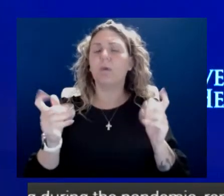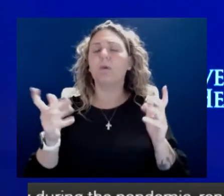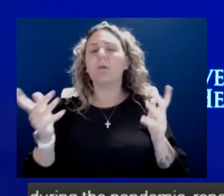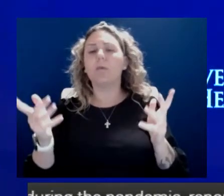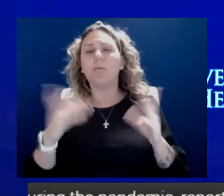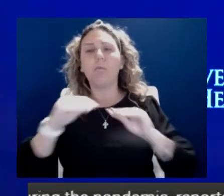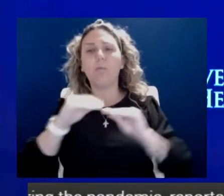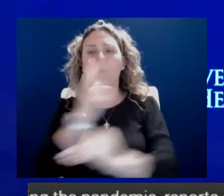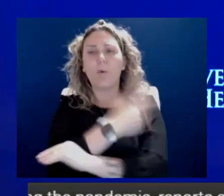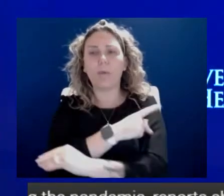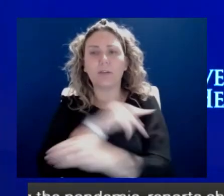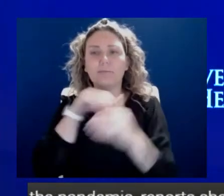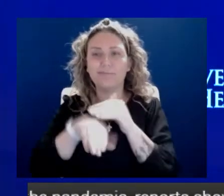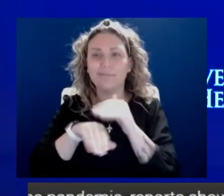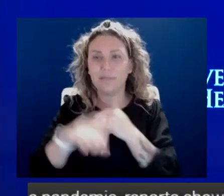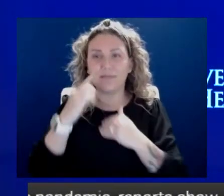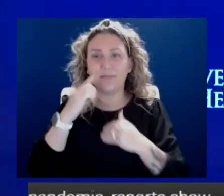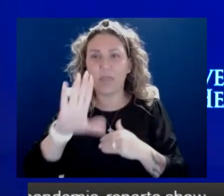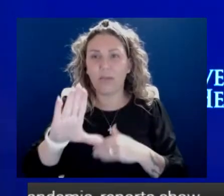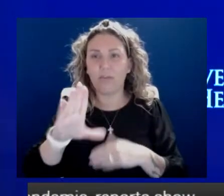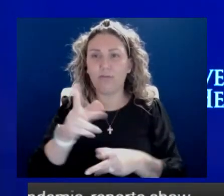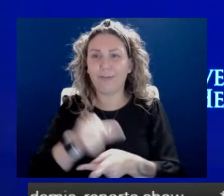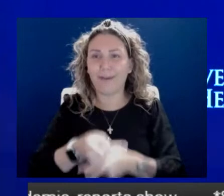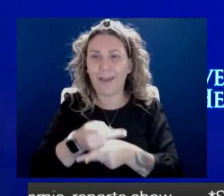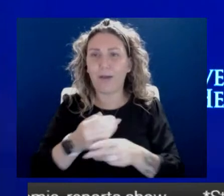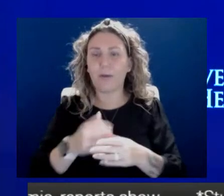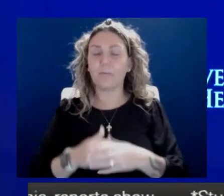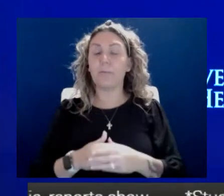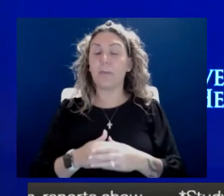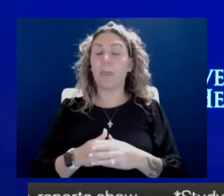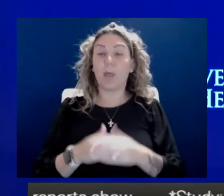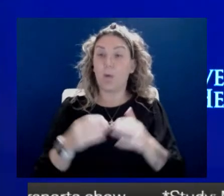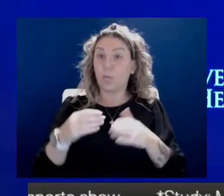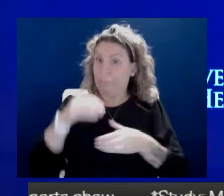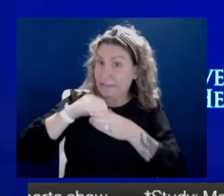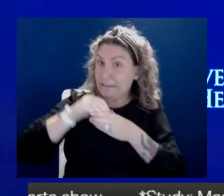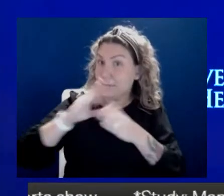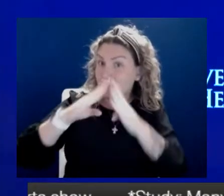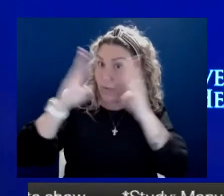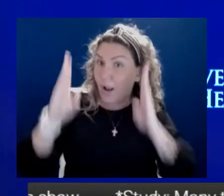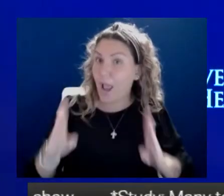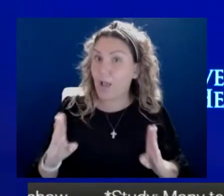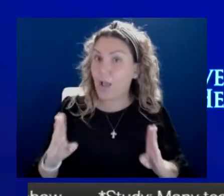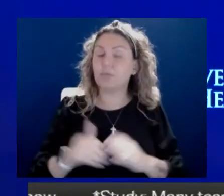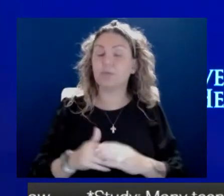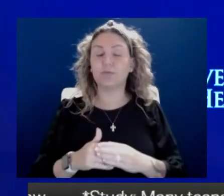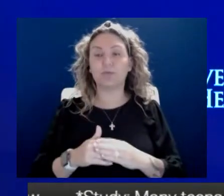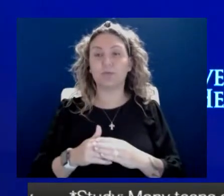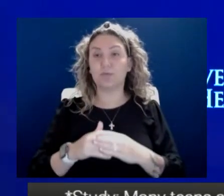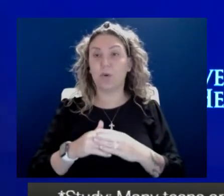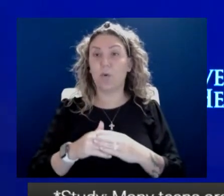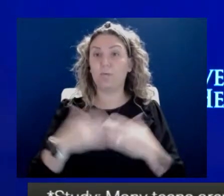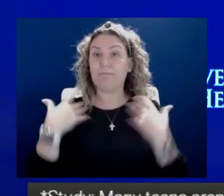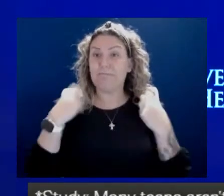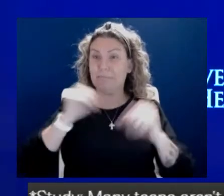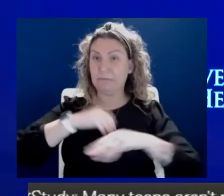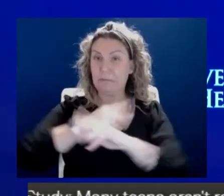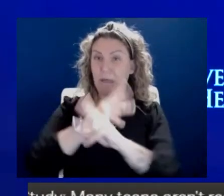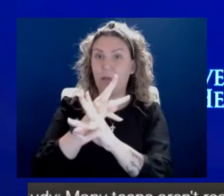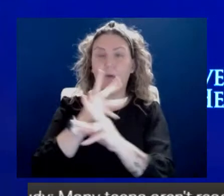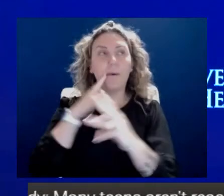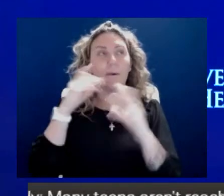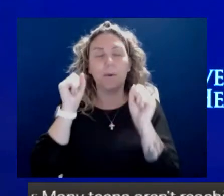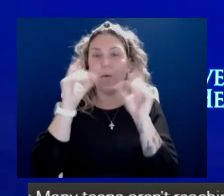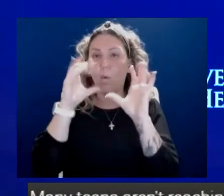patients access to their care in the convenience of their home. And so telehealth has been quite phenomenal in some of the work that we've done and